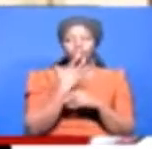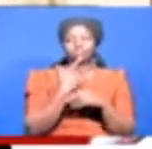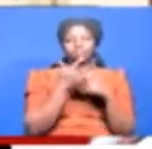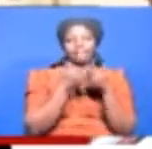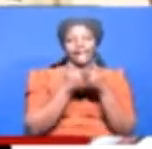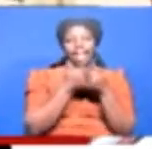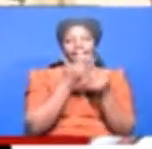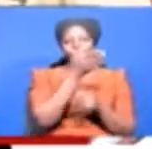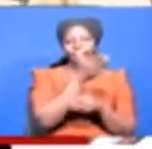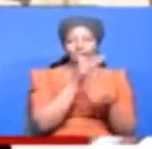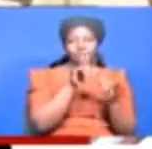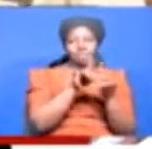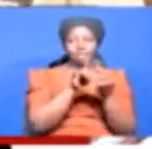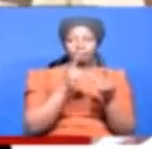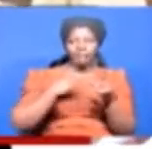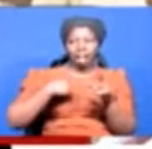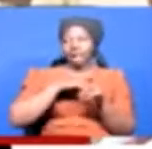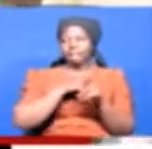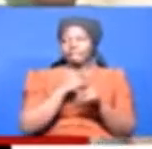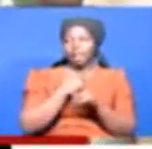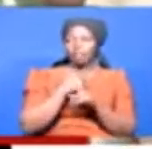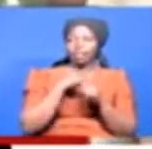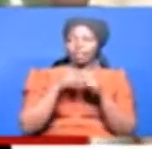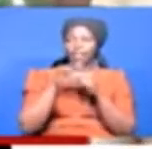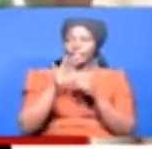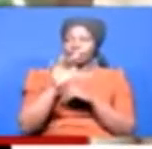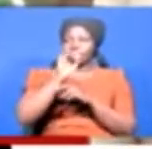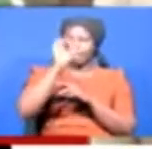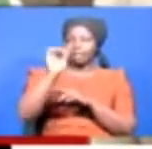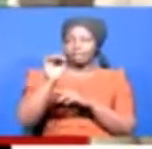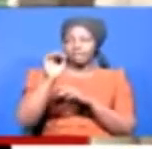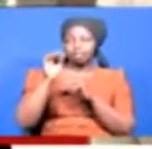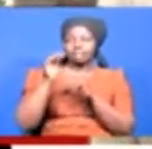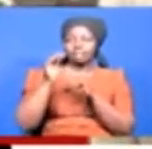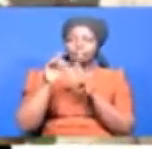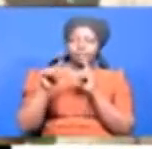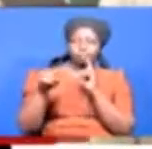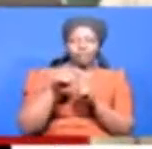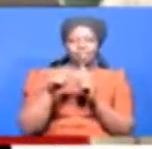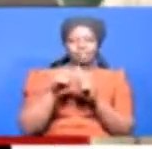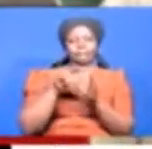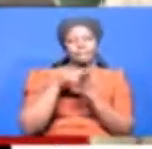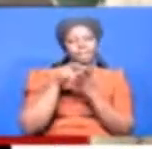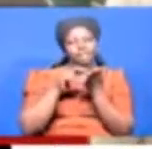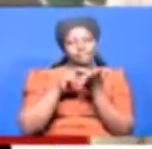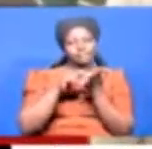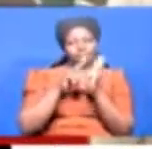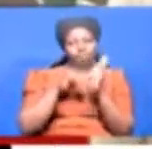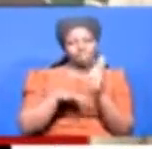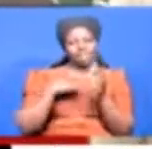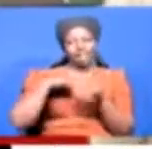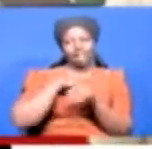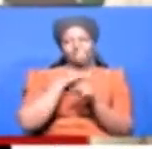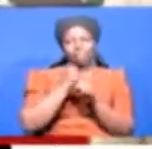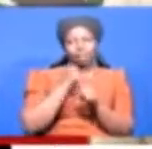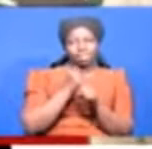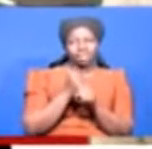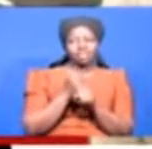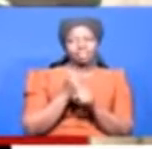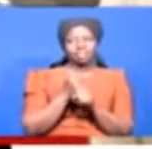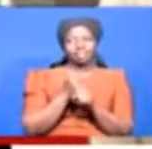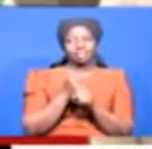We are at 85% plus, which means we are working against time for 15%.